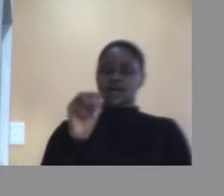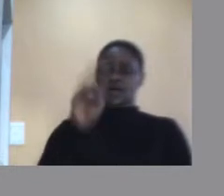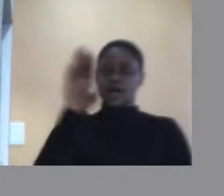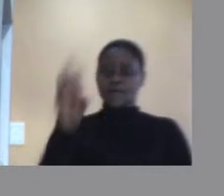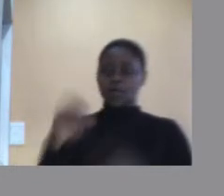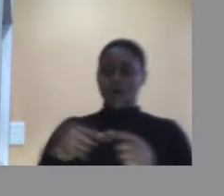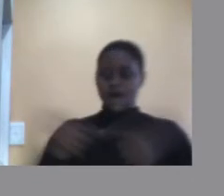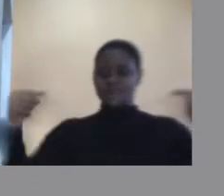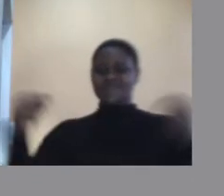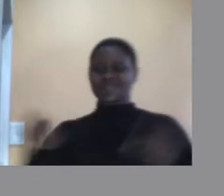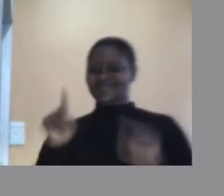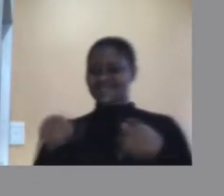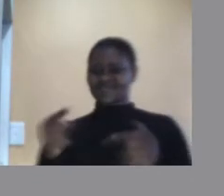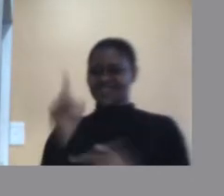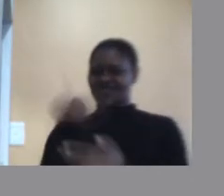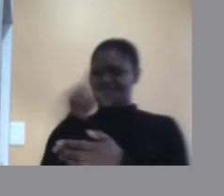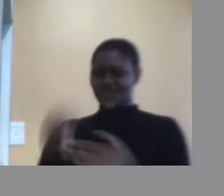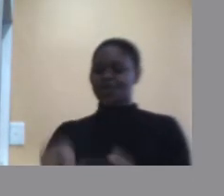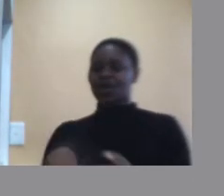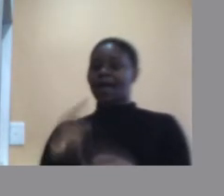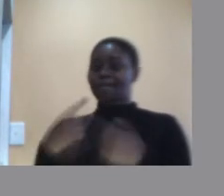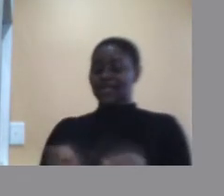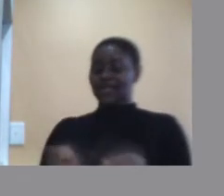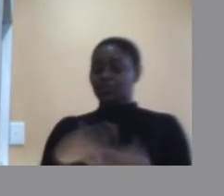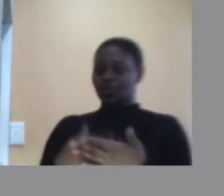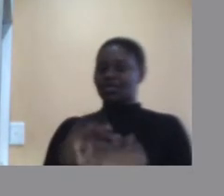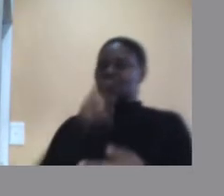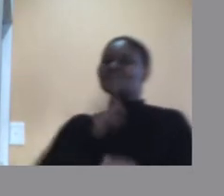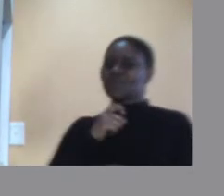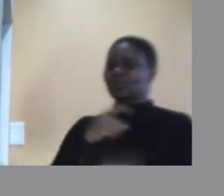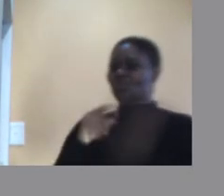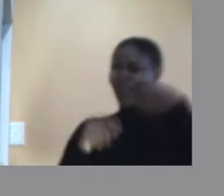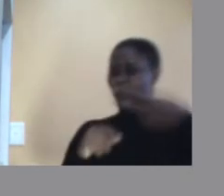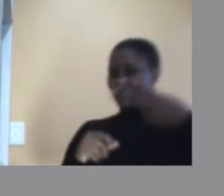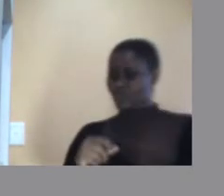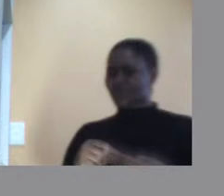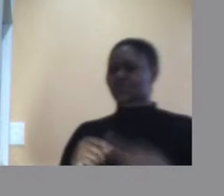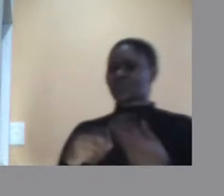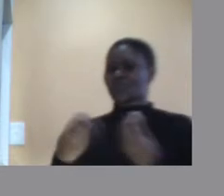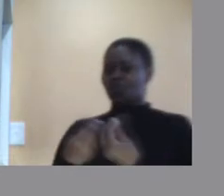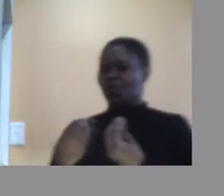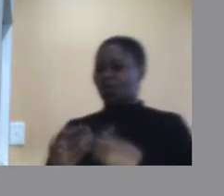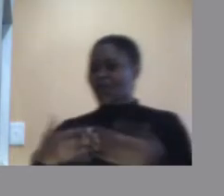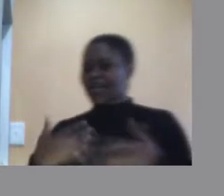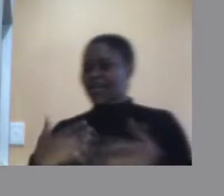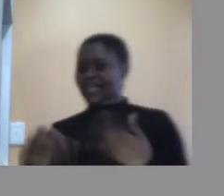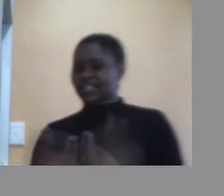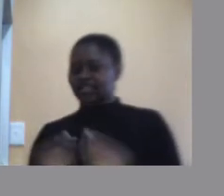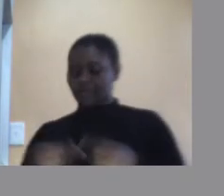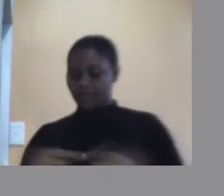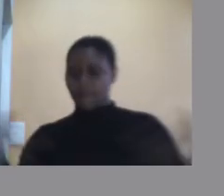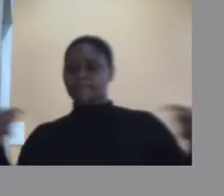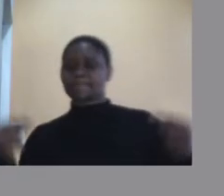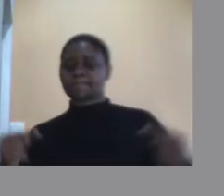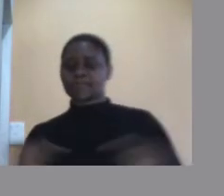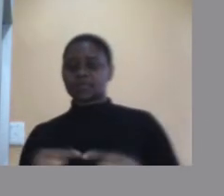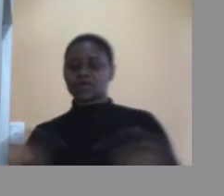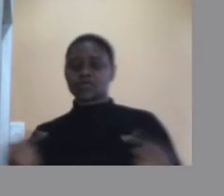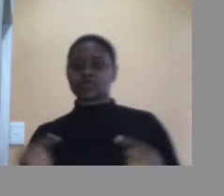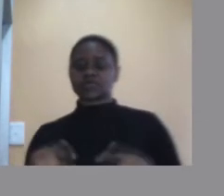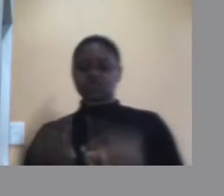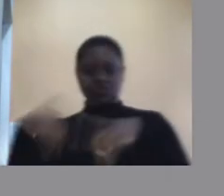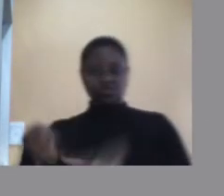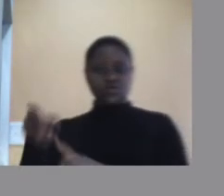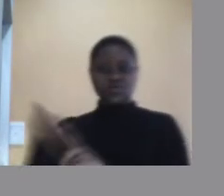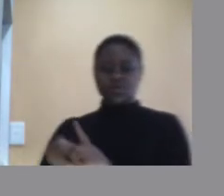wrong. Hence, we can use one or two good things from the enemy. Consequently, of the chair, we